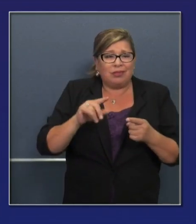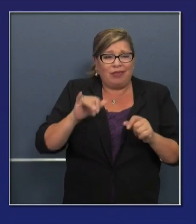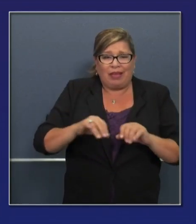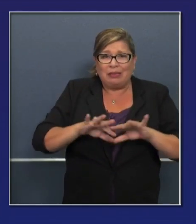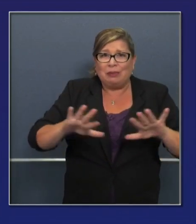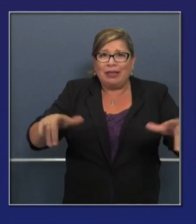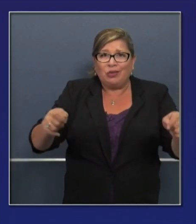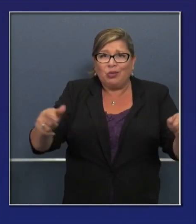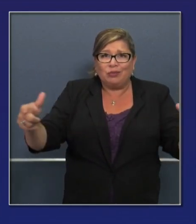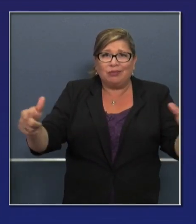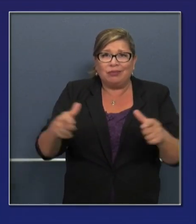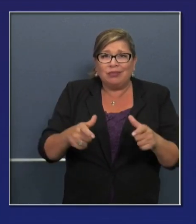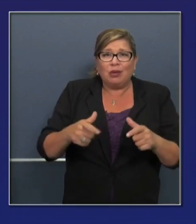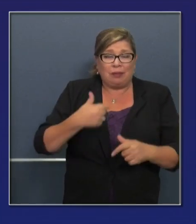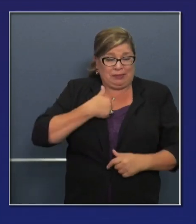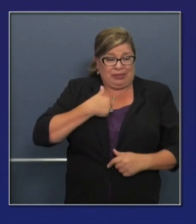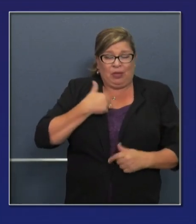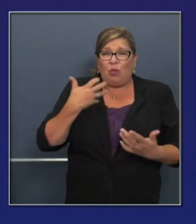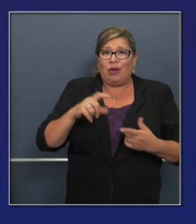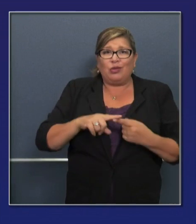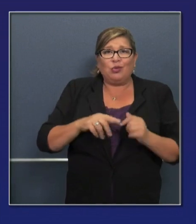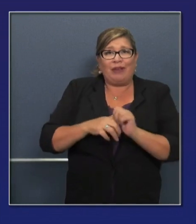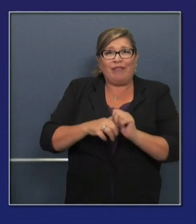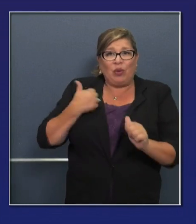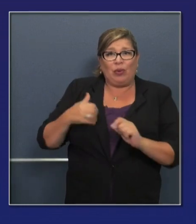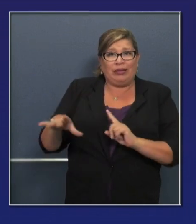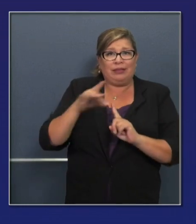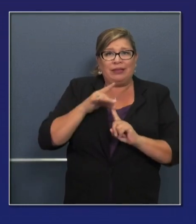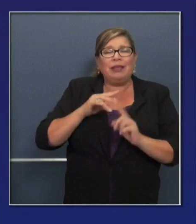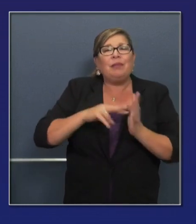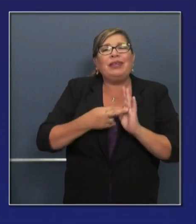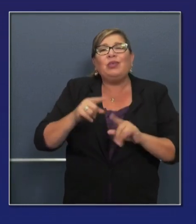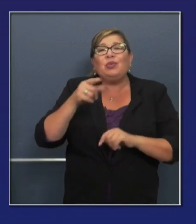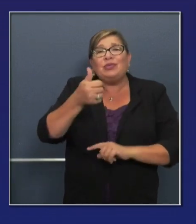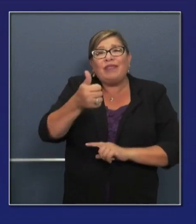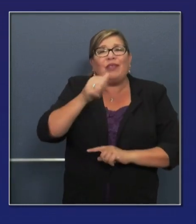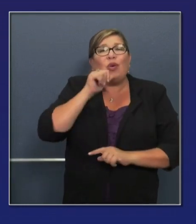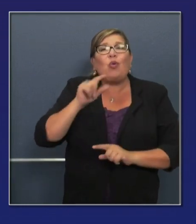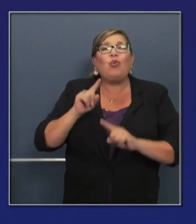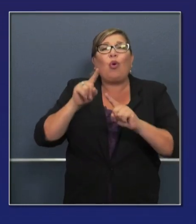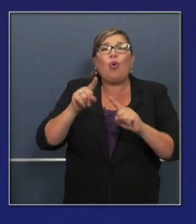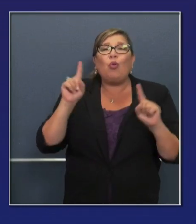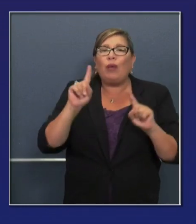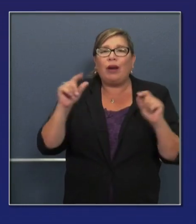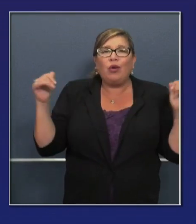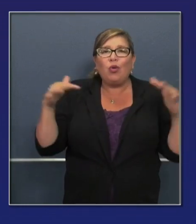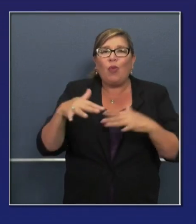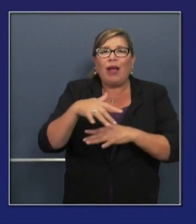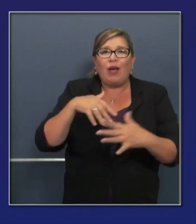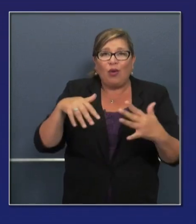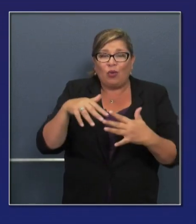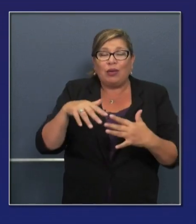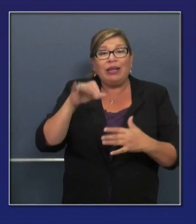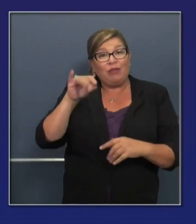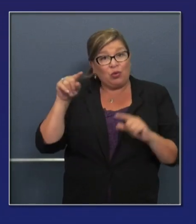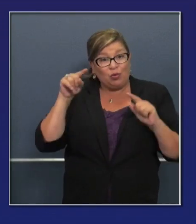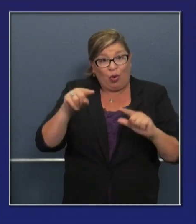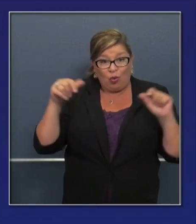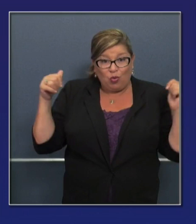virus, don't go into a crowd. And as Dr. Fauci said yesterday, if you do, wear a